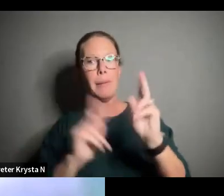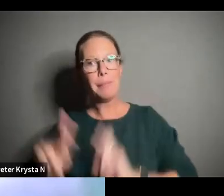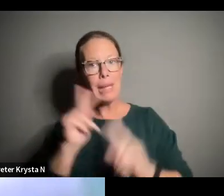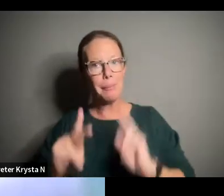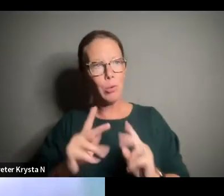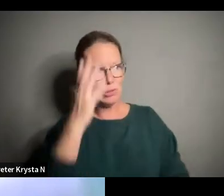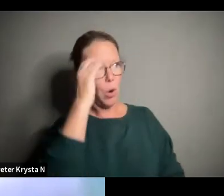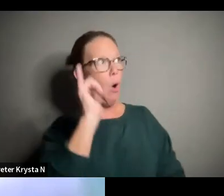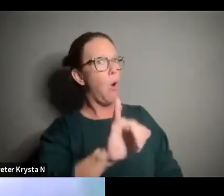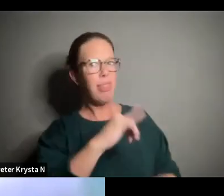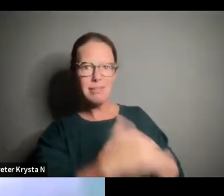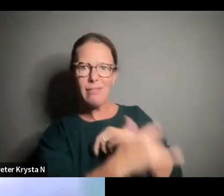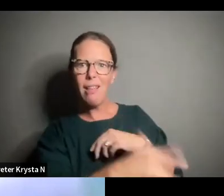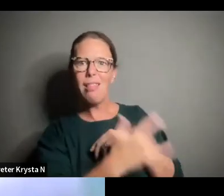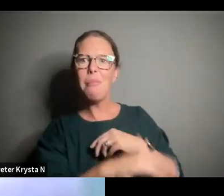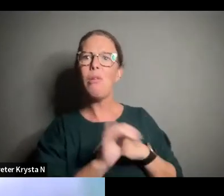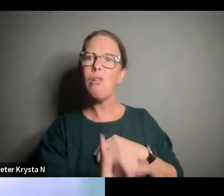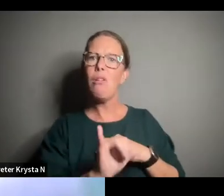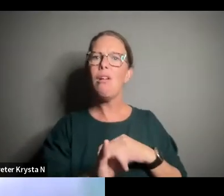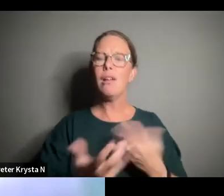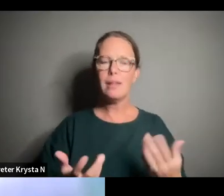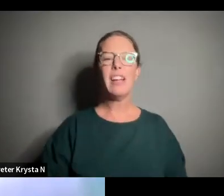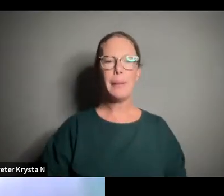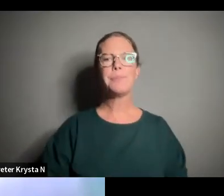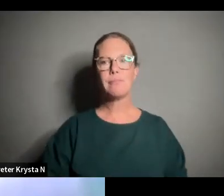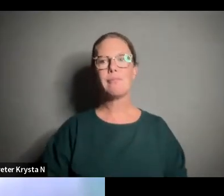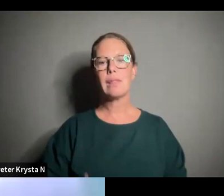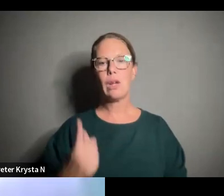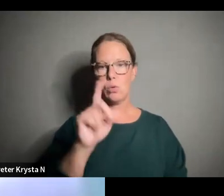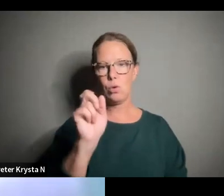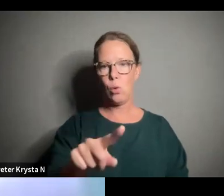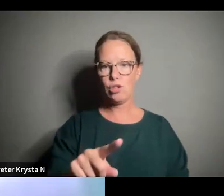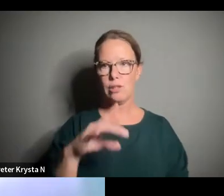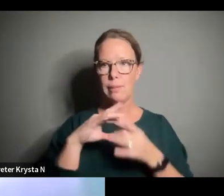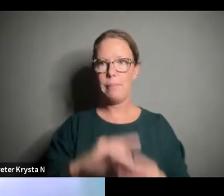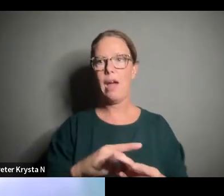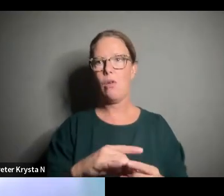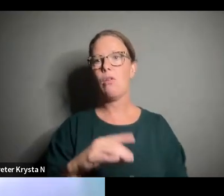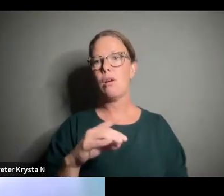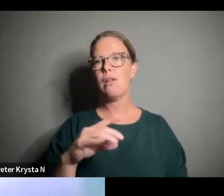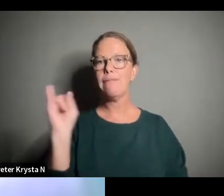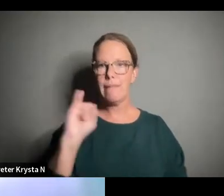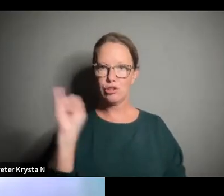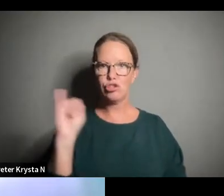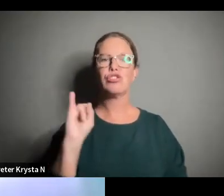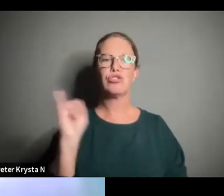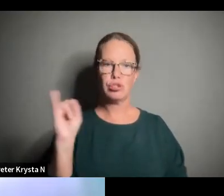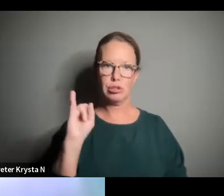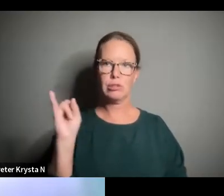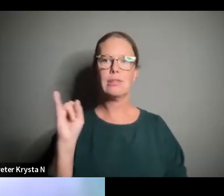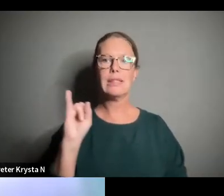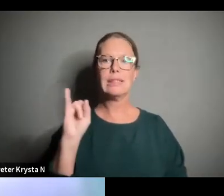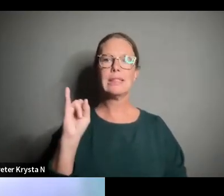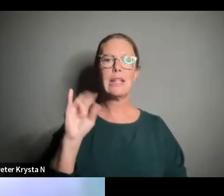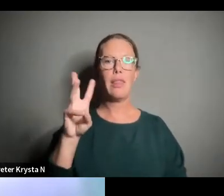is available to me. I would like to have that. There is a question about infection, since the wires